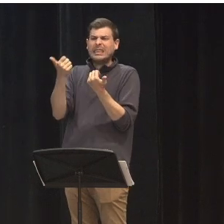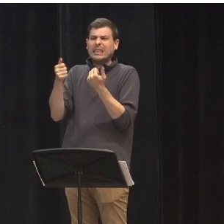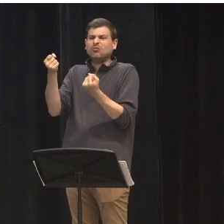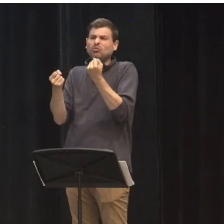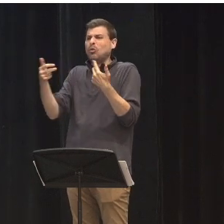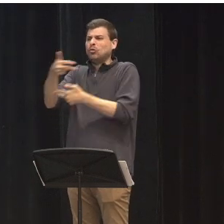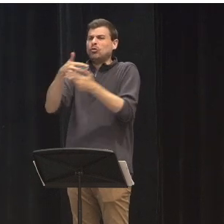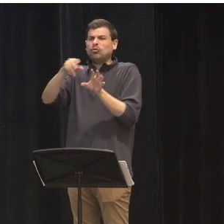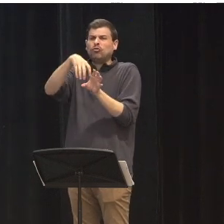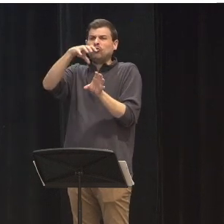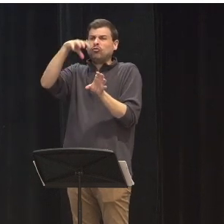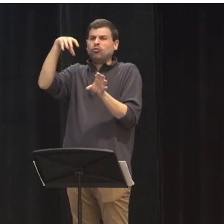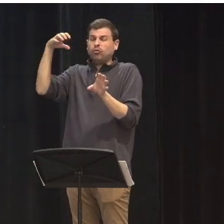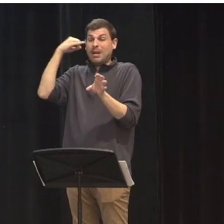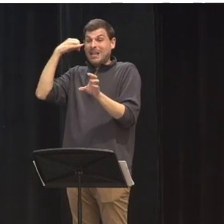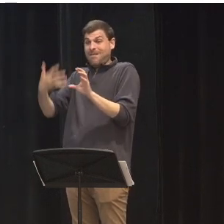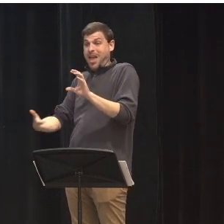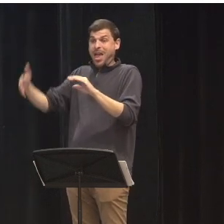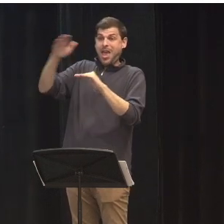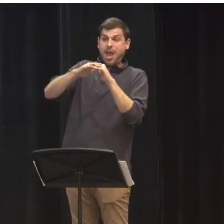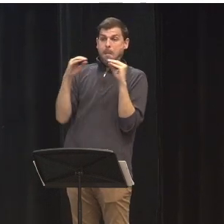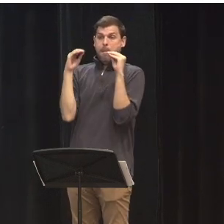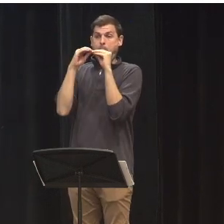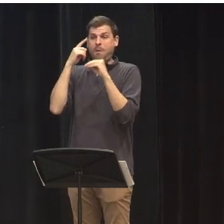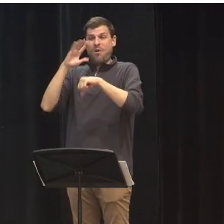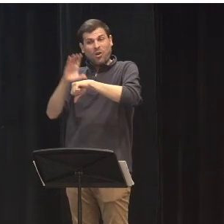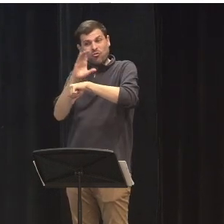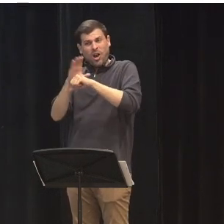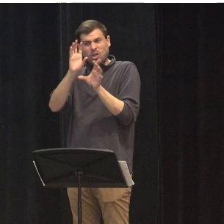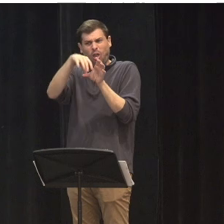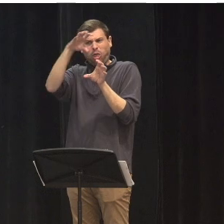would be necessary to construct the project. We did a lot of